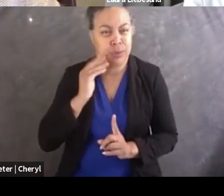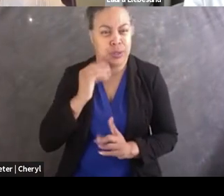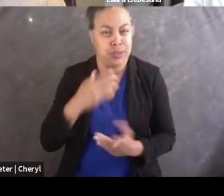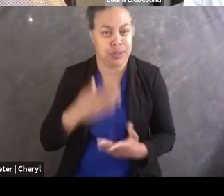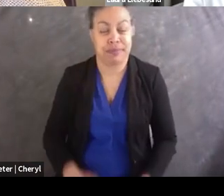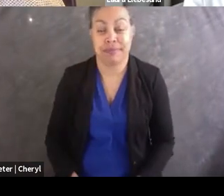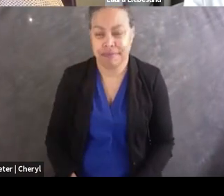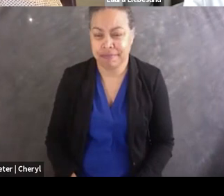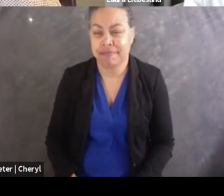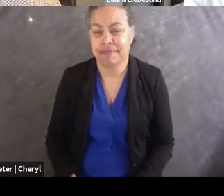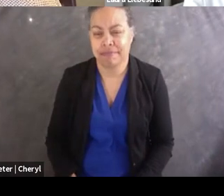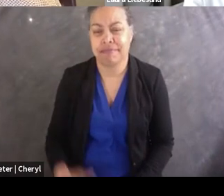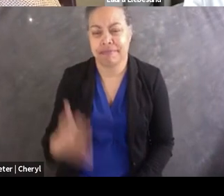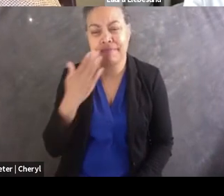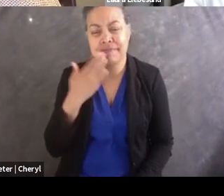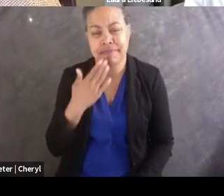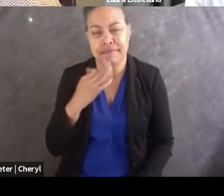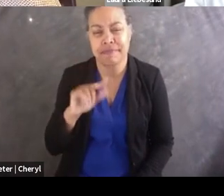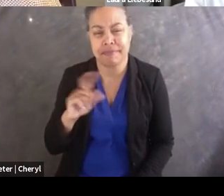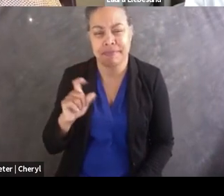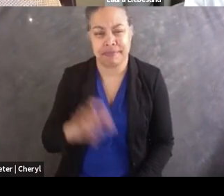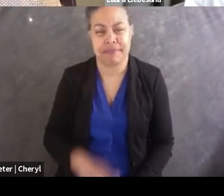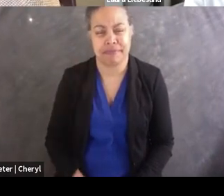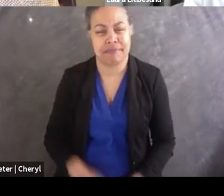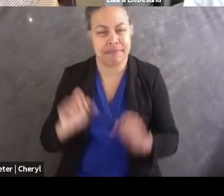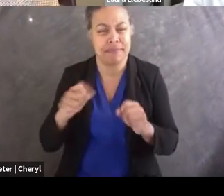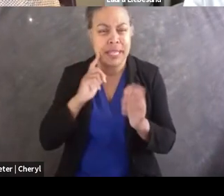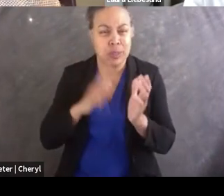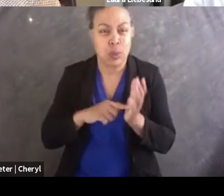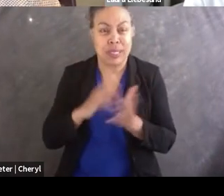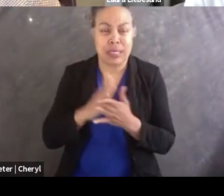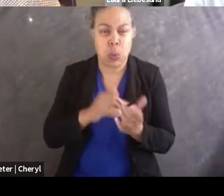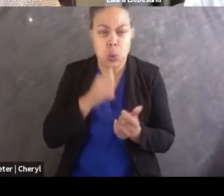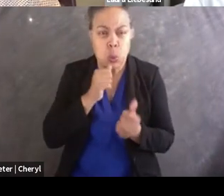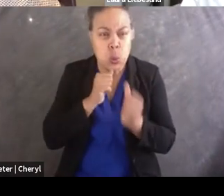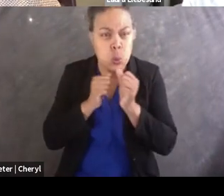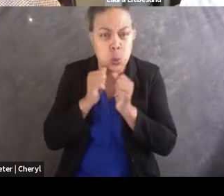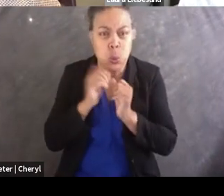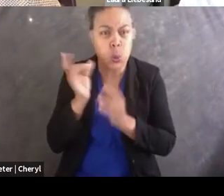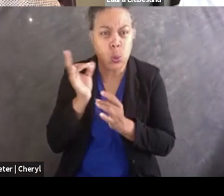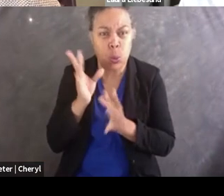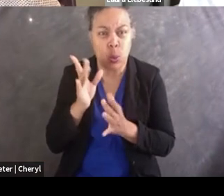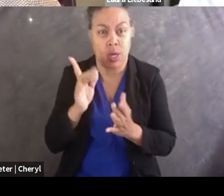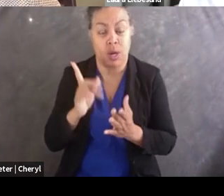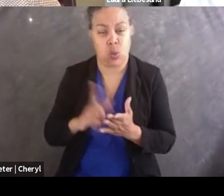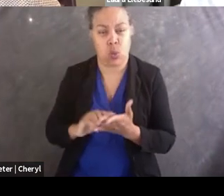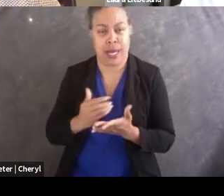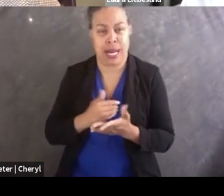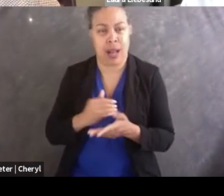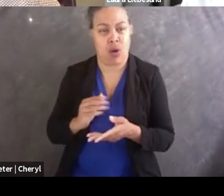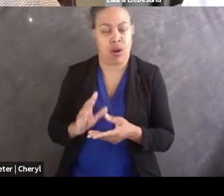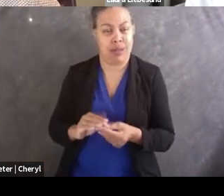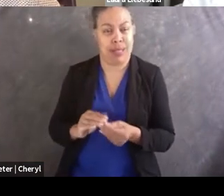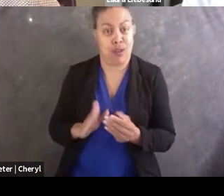Thanks, Alex. Yeah, and I think it was we found a mixture of that extreme hardship that our narrators had to experience. Suddenly